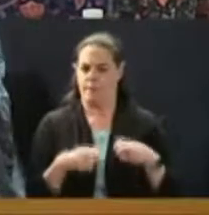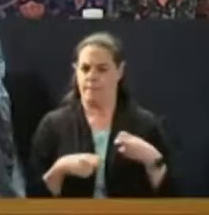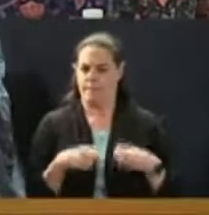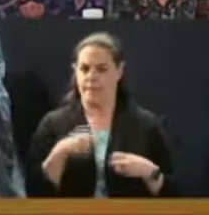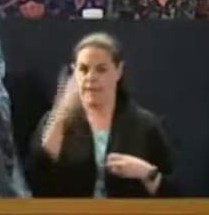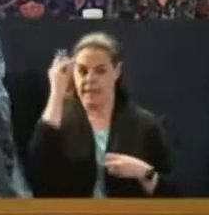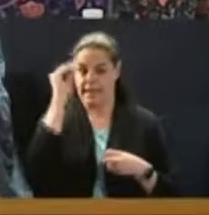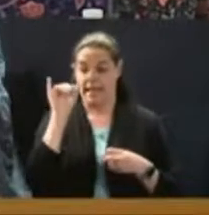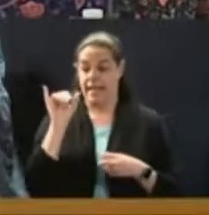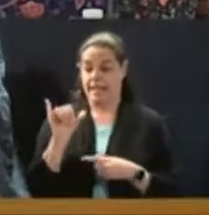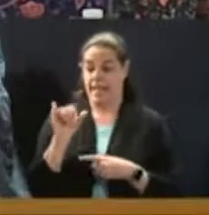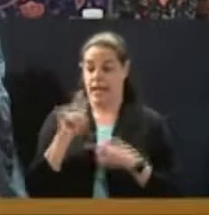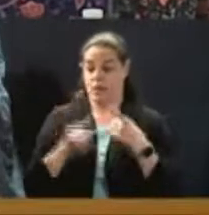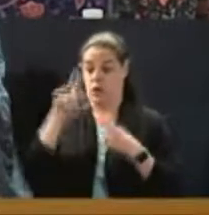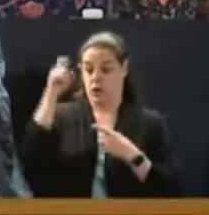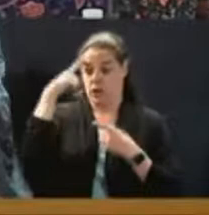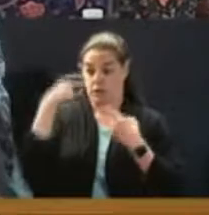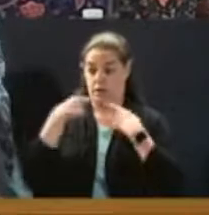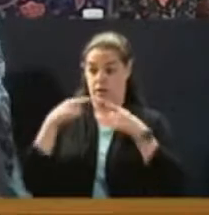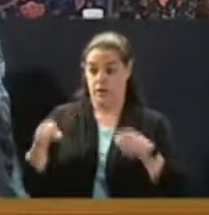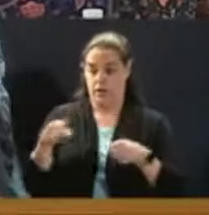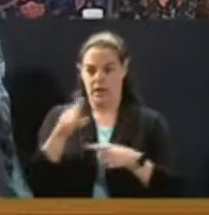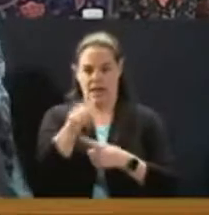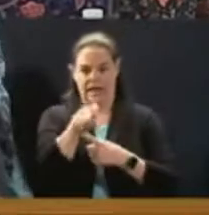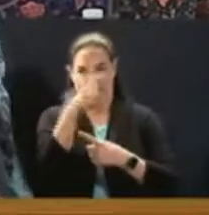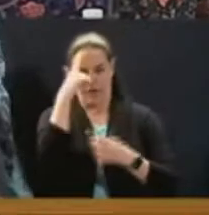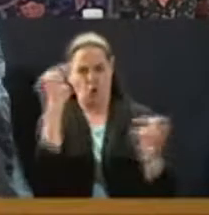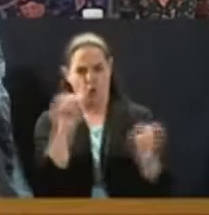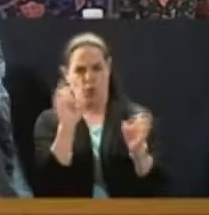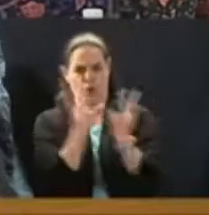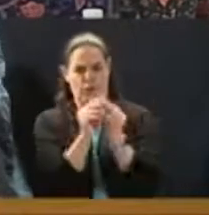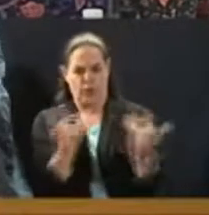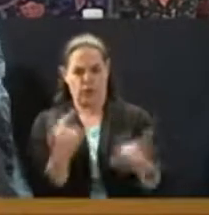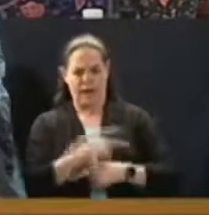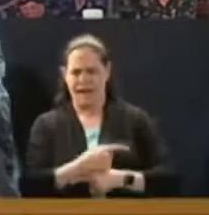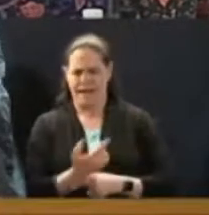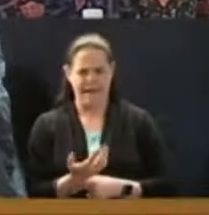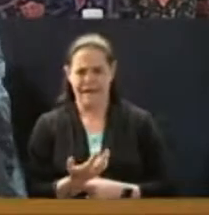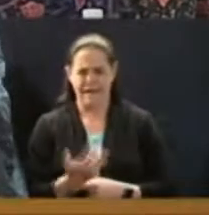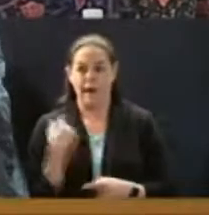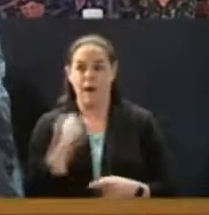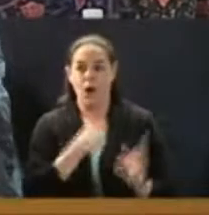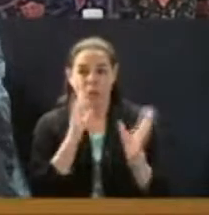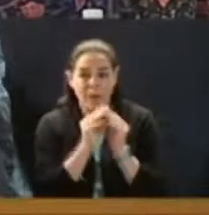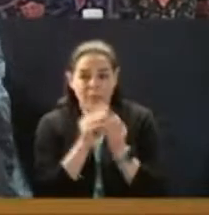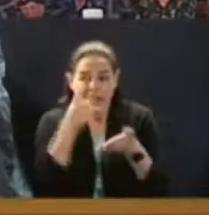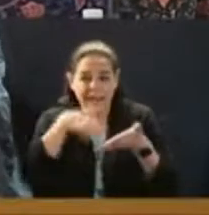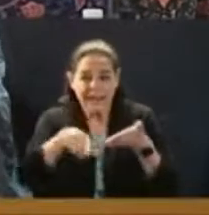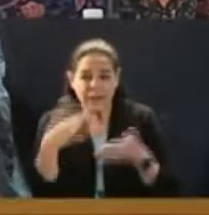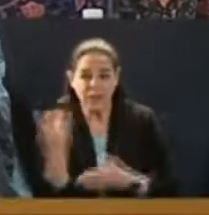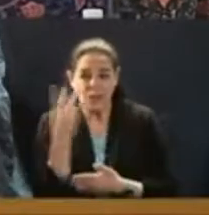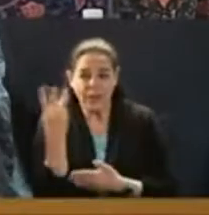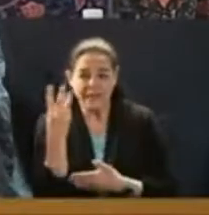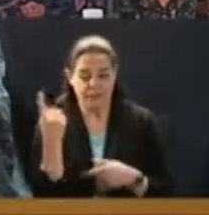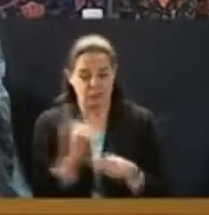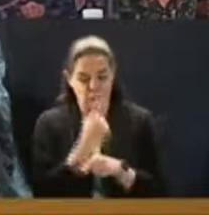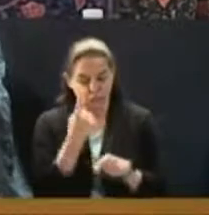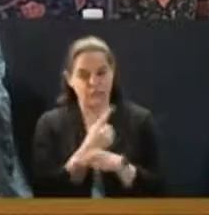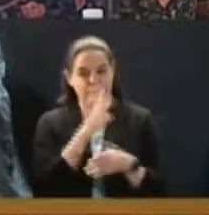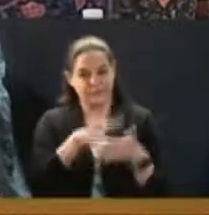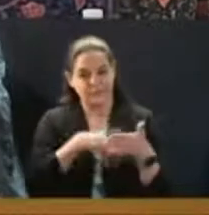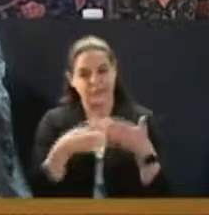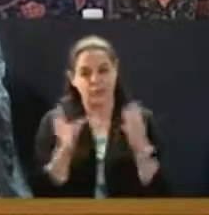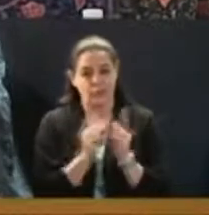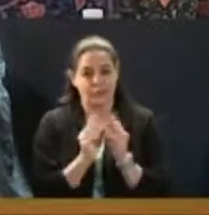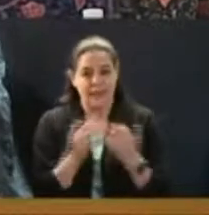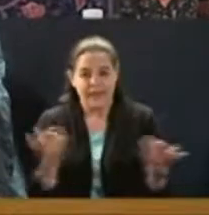when that was the thing the governor came out with, there was a need for an emergency meeting today, when we're meeting next Wednesday, regularly scheduled,